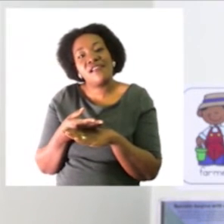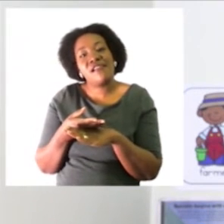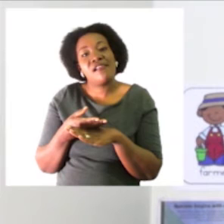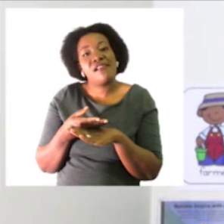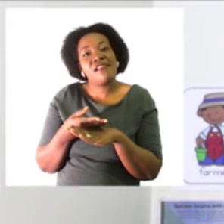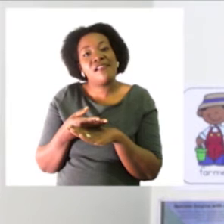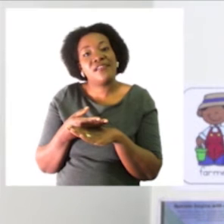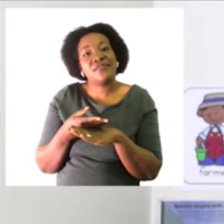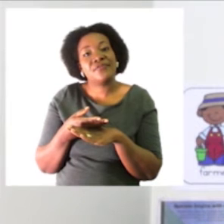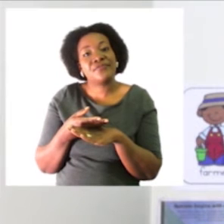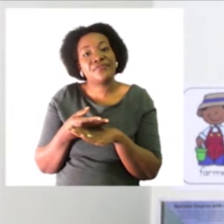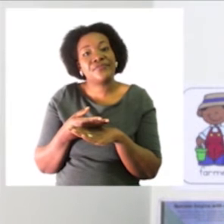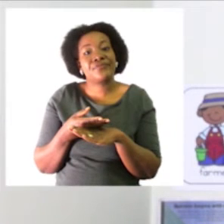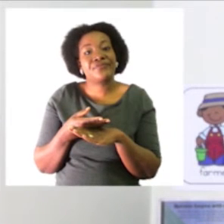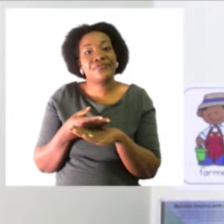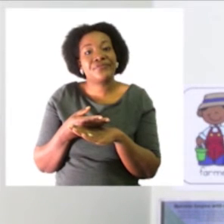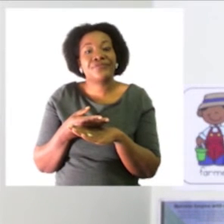An example, pardon me.